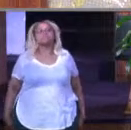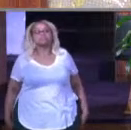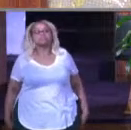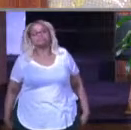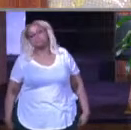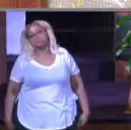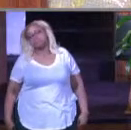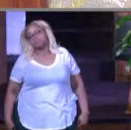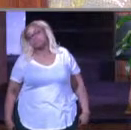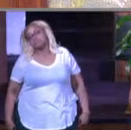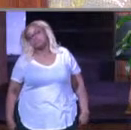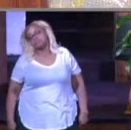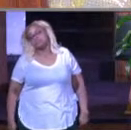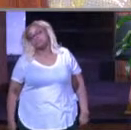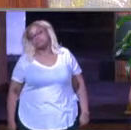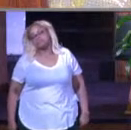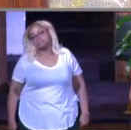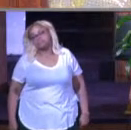Hallelujah. Yeah.